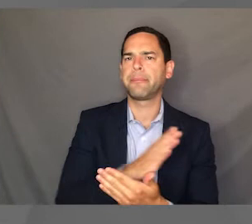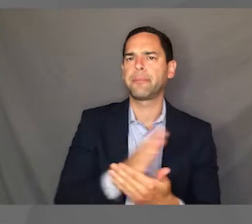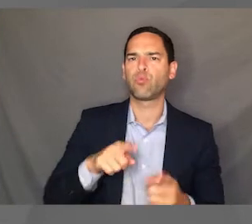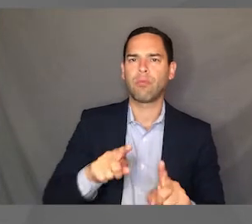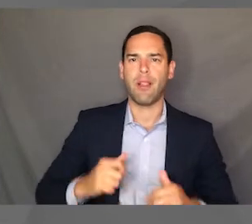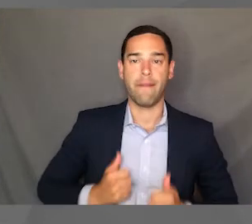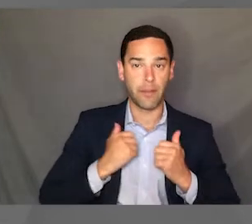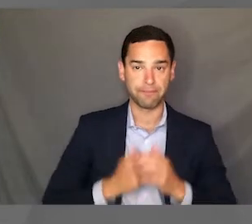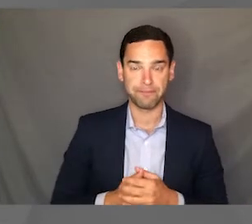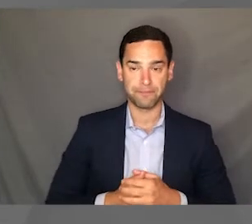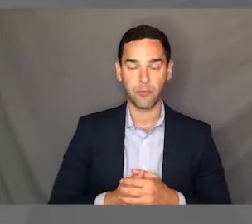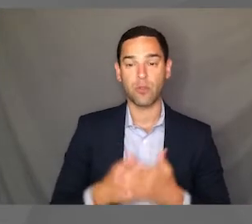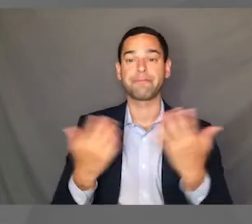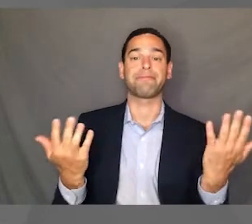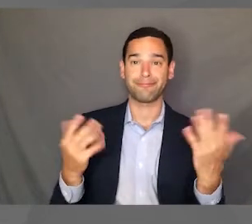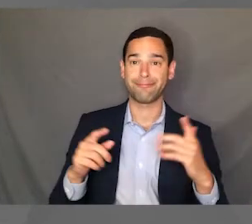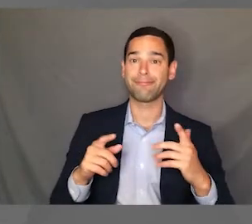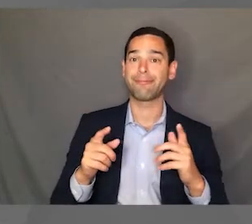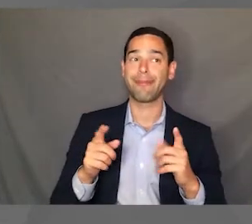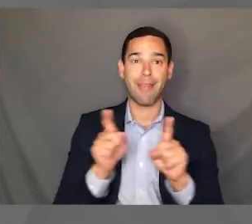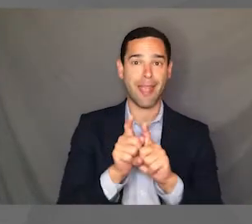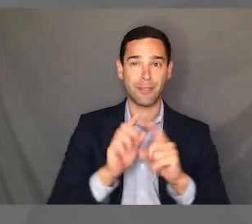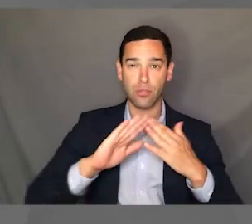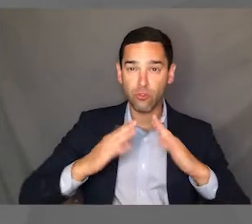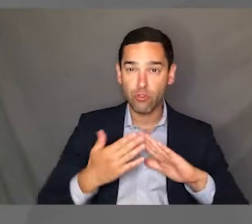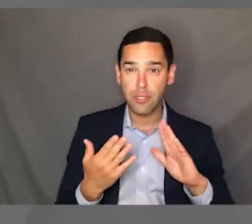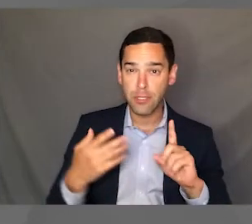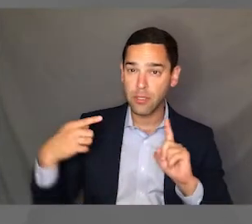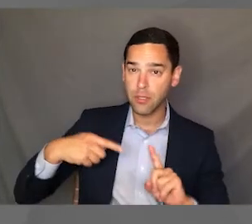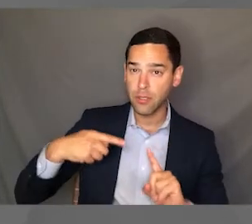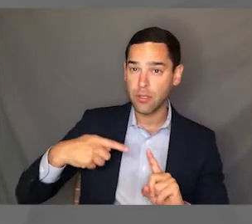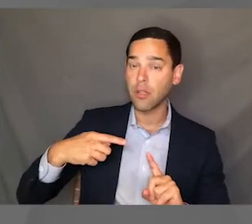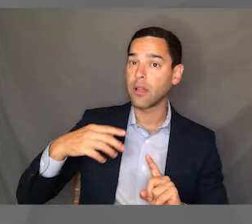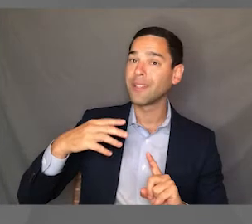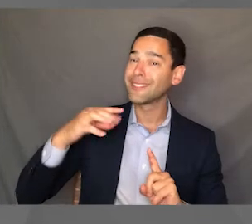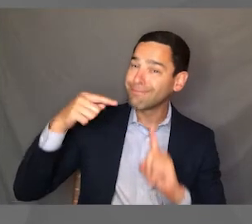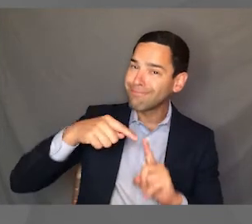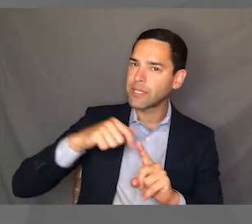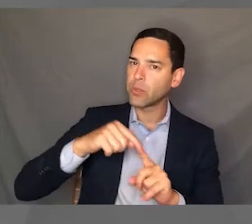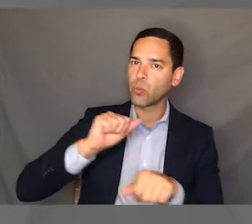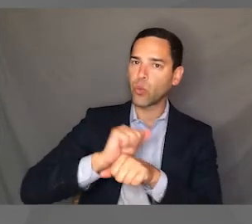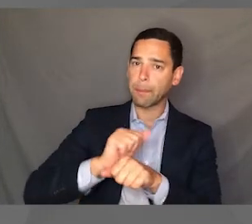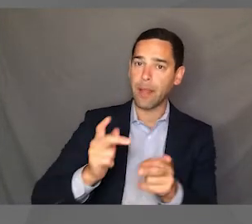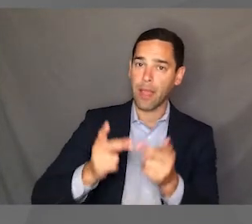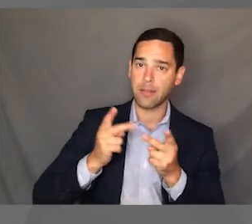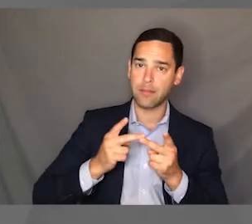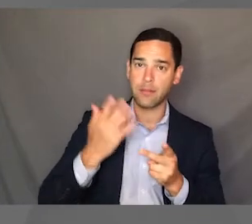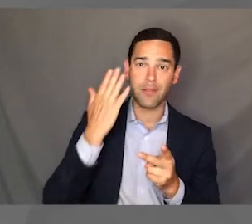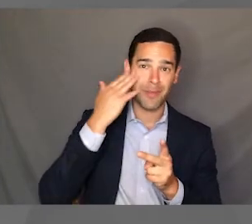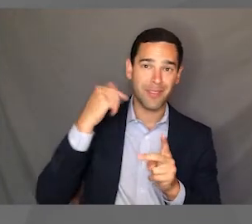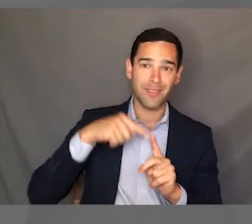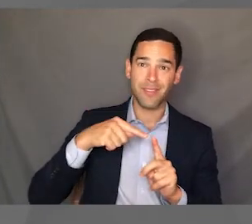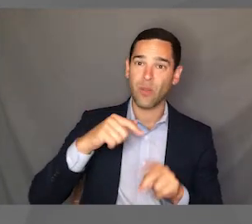So as we're doing this, we really, as a community, and especially in our places of employment, because employment is where we are